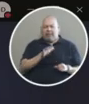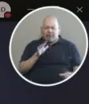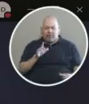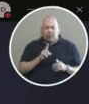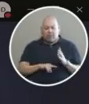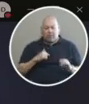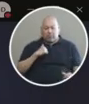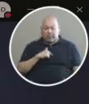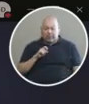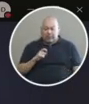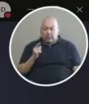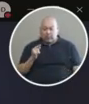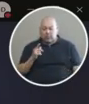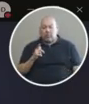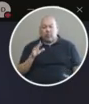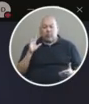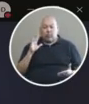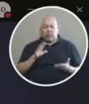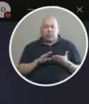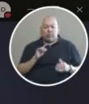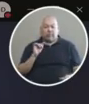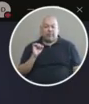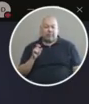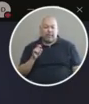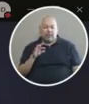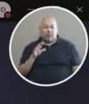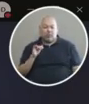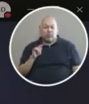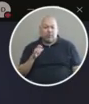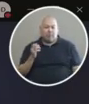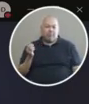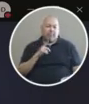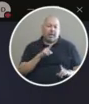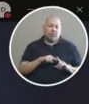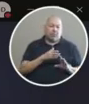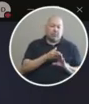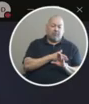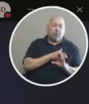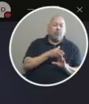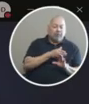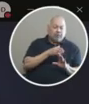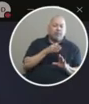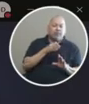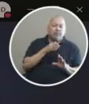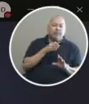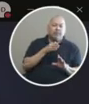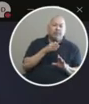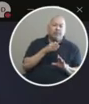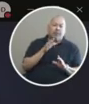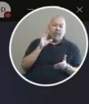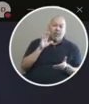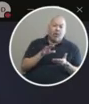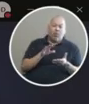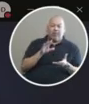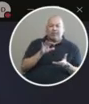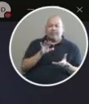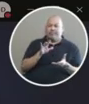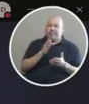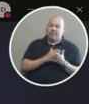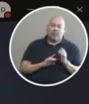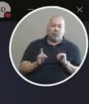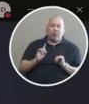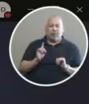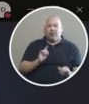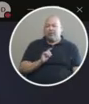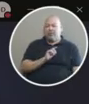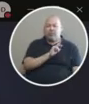What we need to do is reduce our tax rates back to where they were the lowest, somewhere